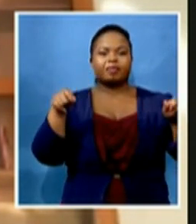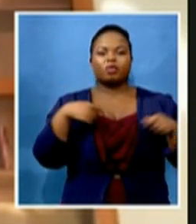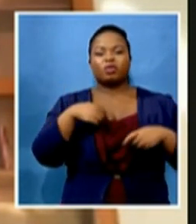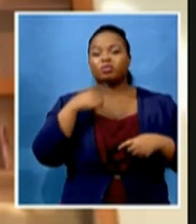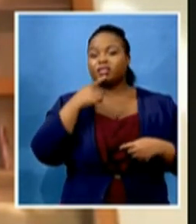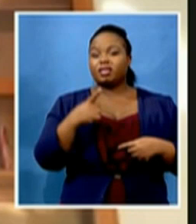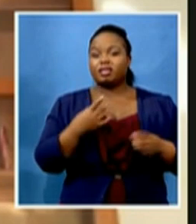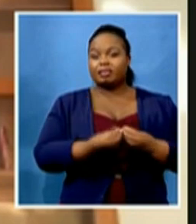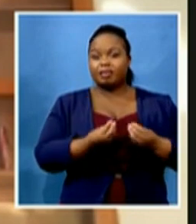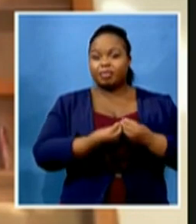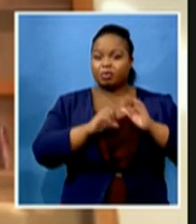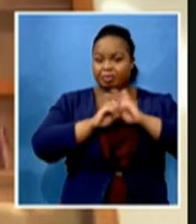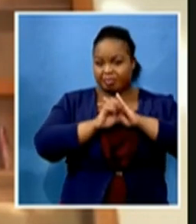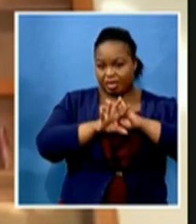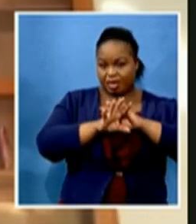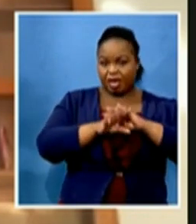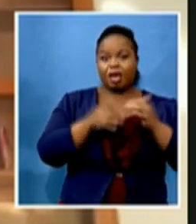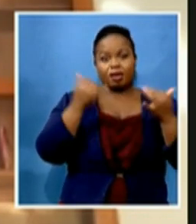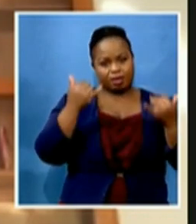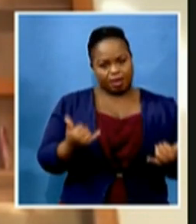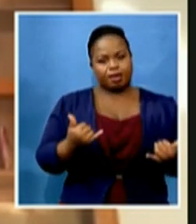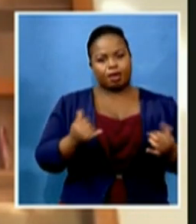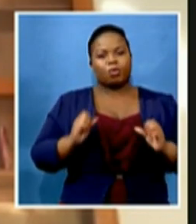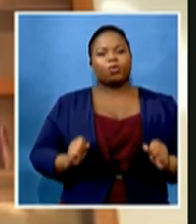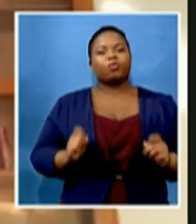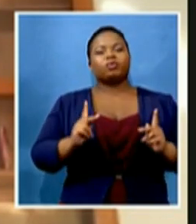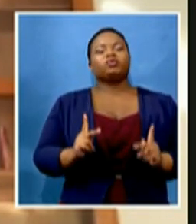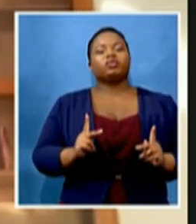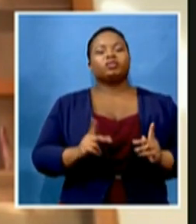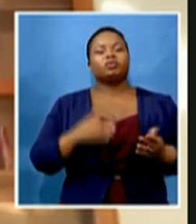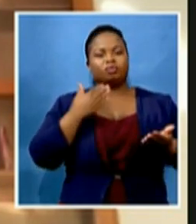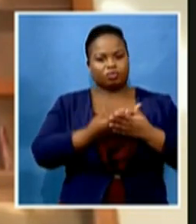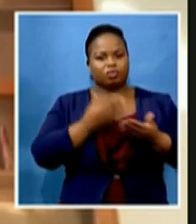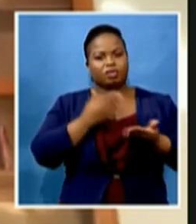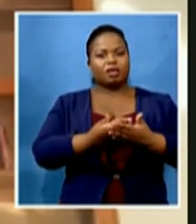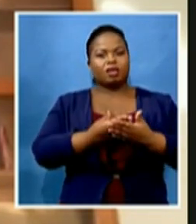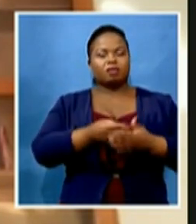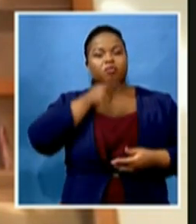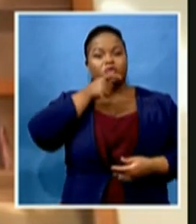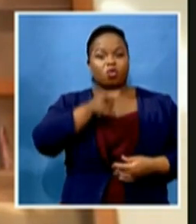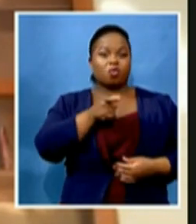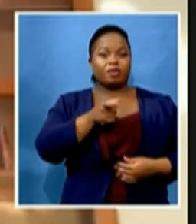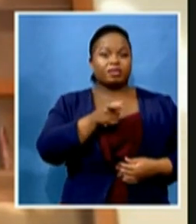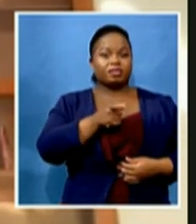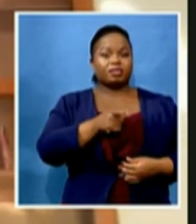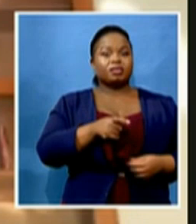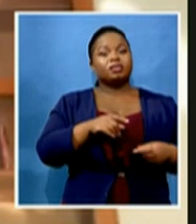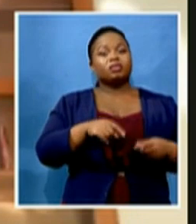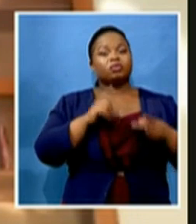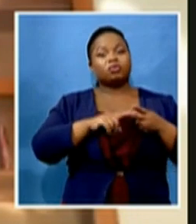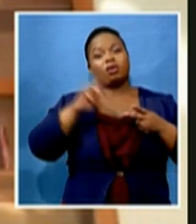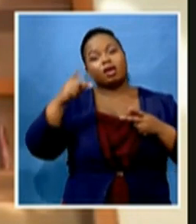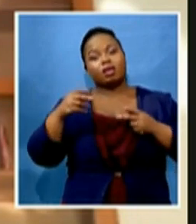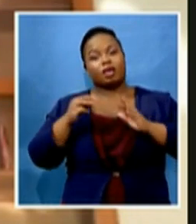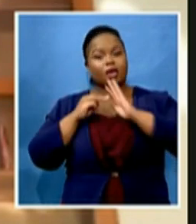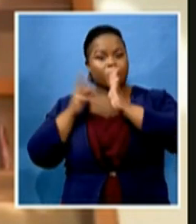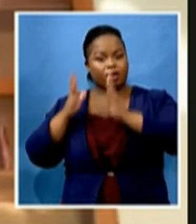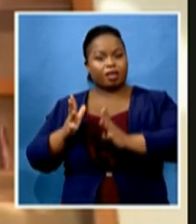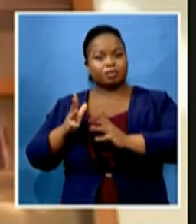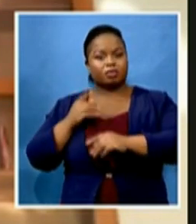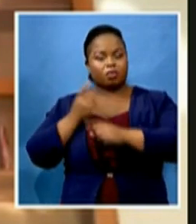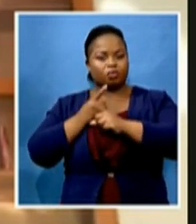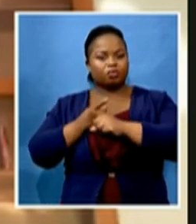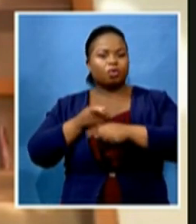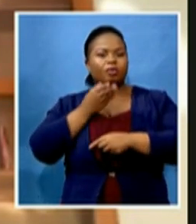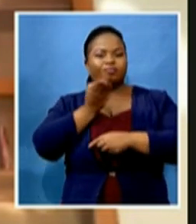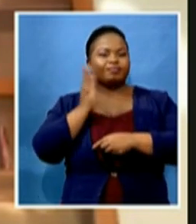now the opportunity to say those things to the other modelers, and let's hear the debate. And then on